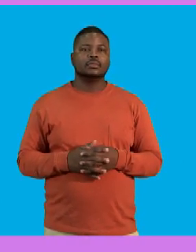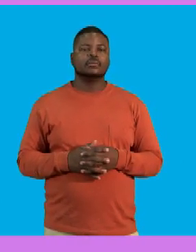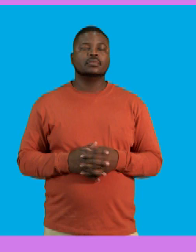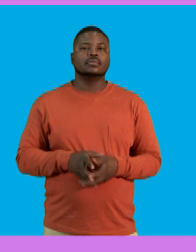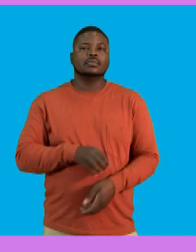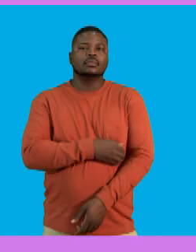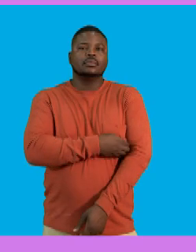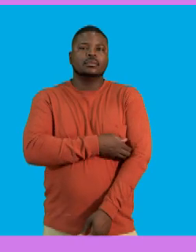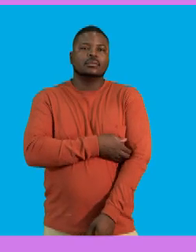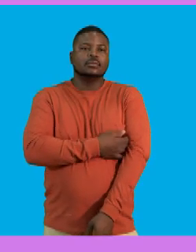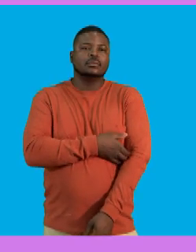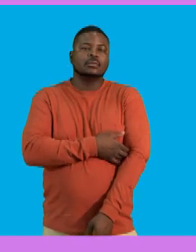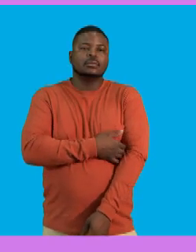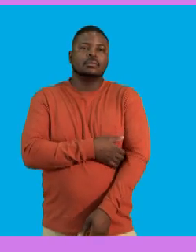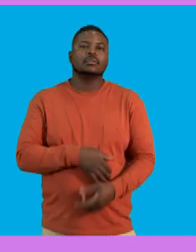3.25.